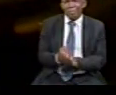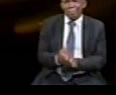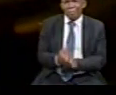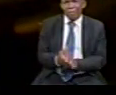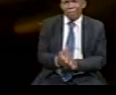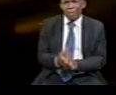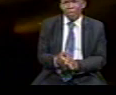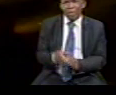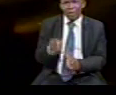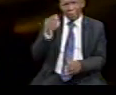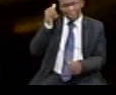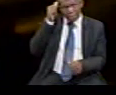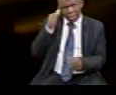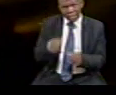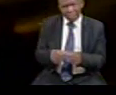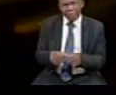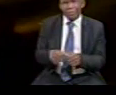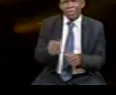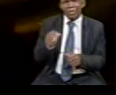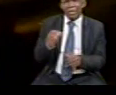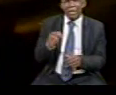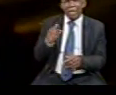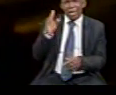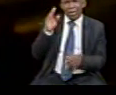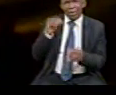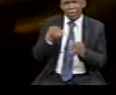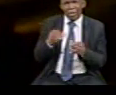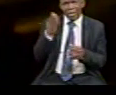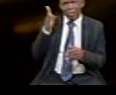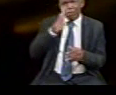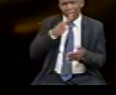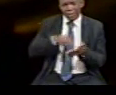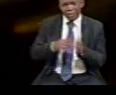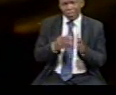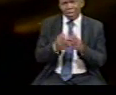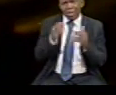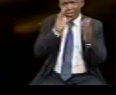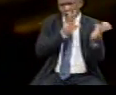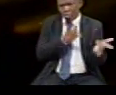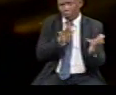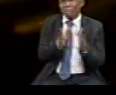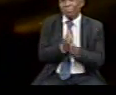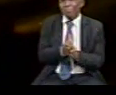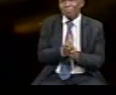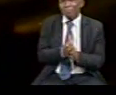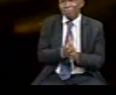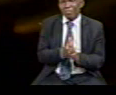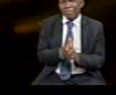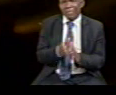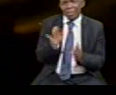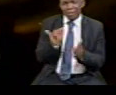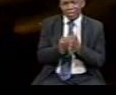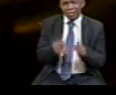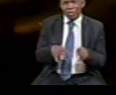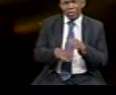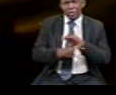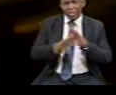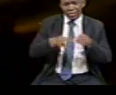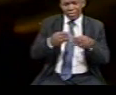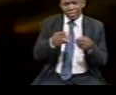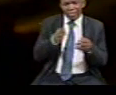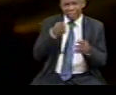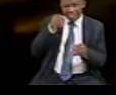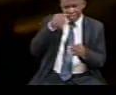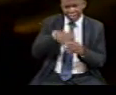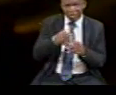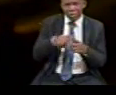constantly, then there is hope for you. Then you will not give in to the devil. You will not give in to the deception of the world.